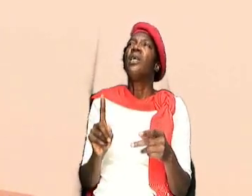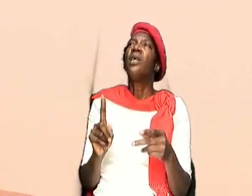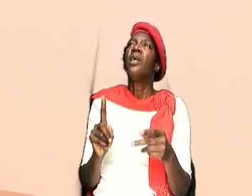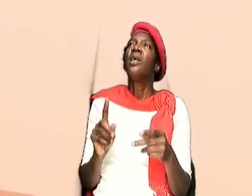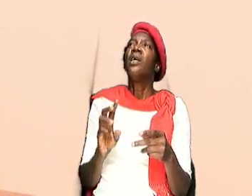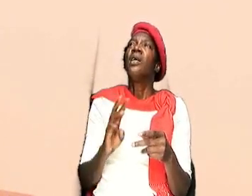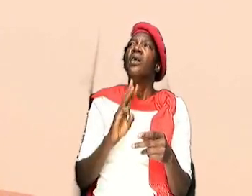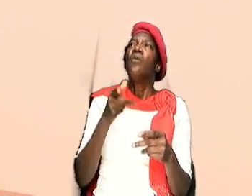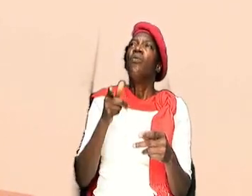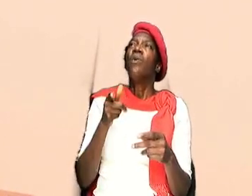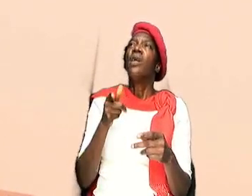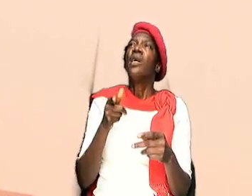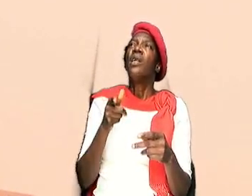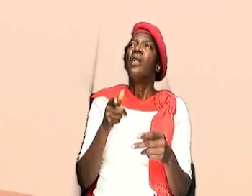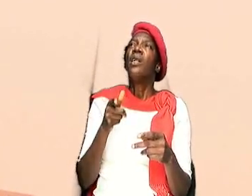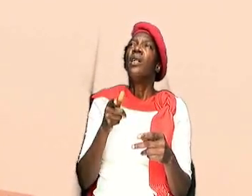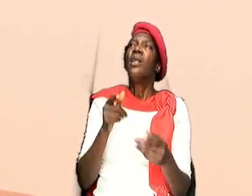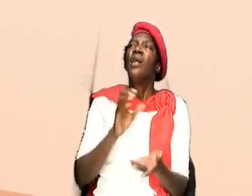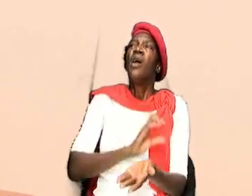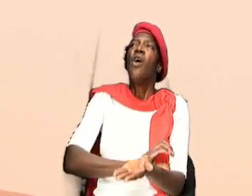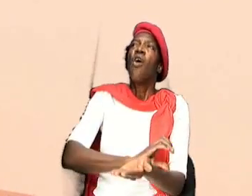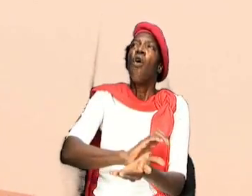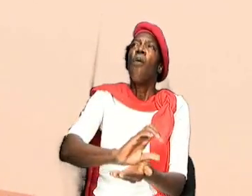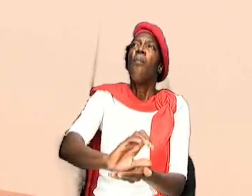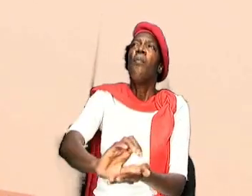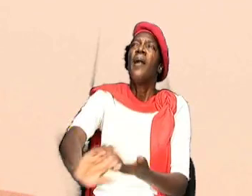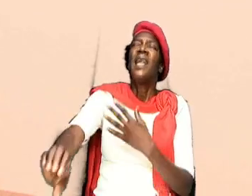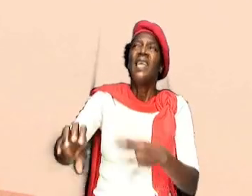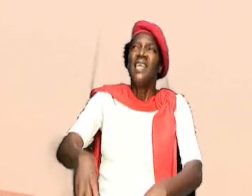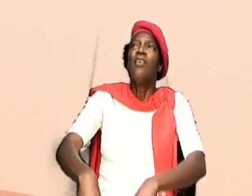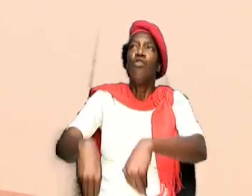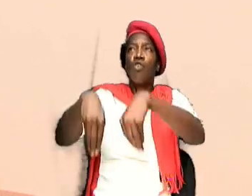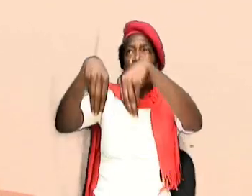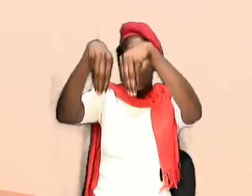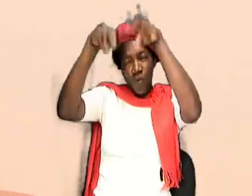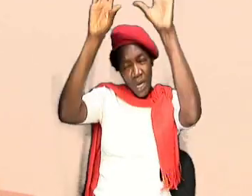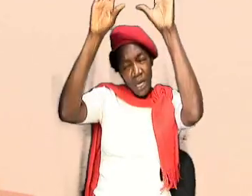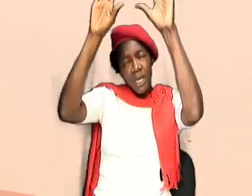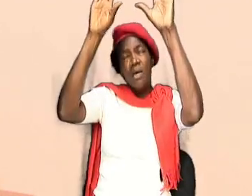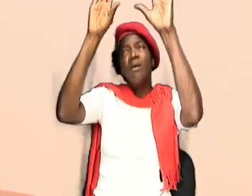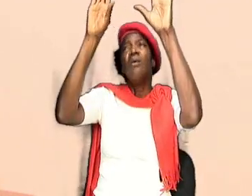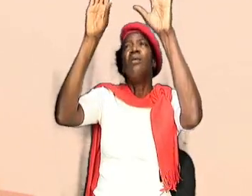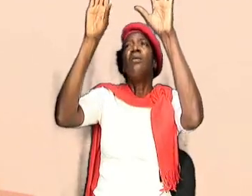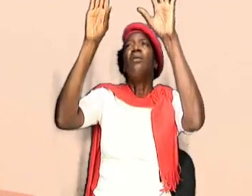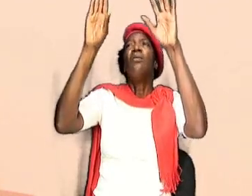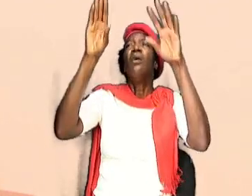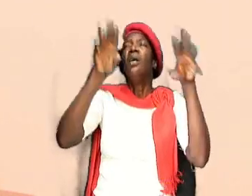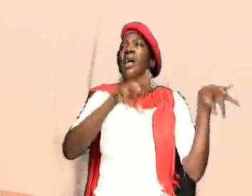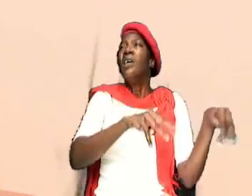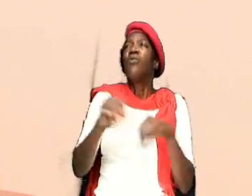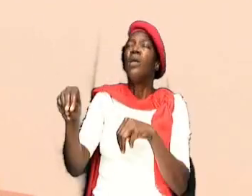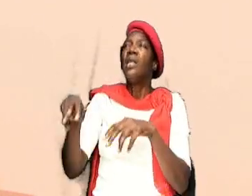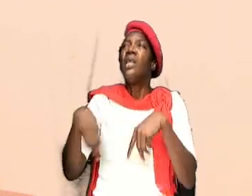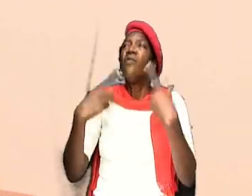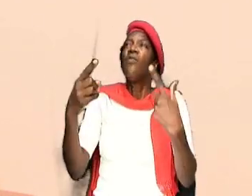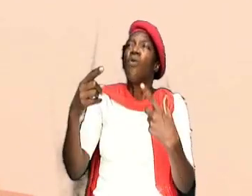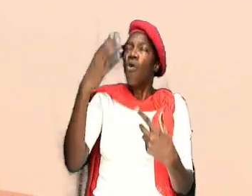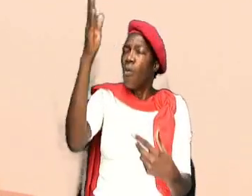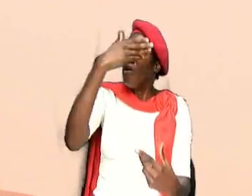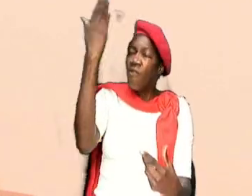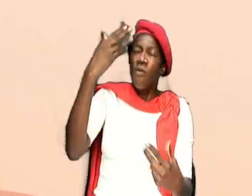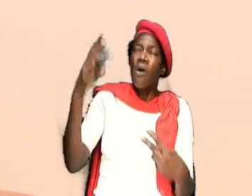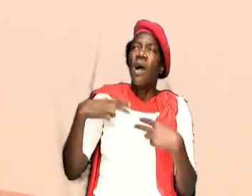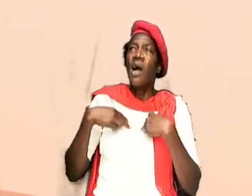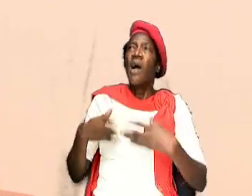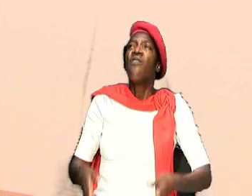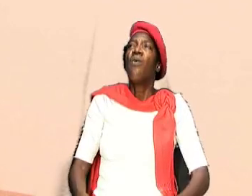will be completely surrendered to you. Lord, as we leave tonight, we pray that you go before us. We pray that you'll